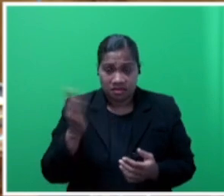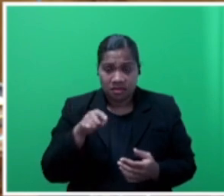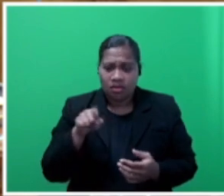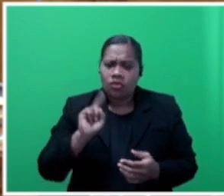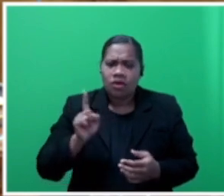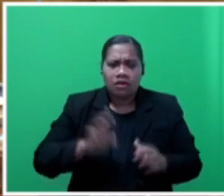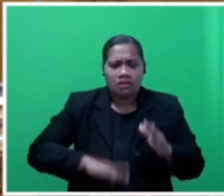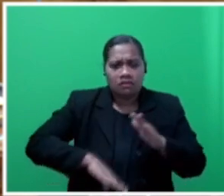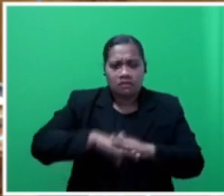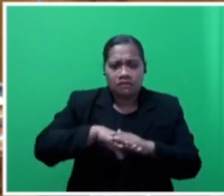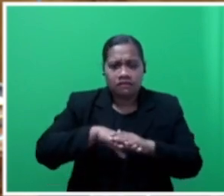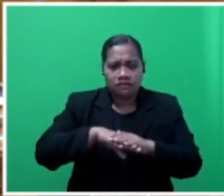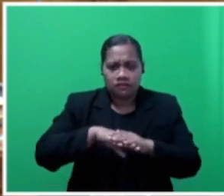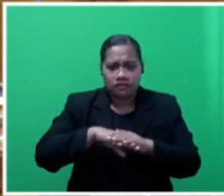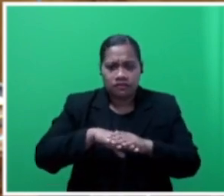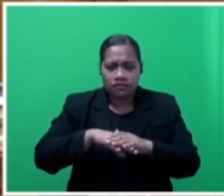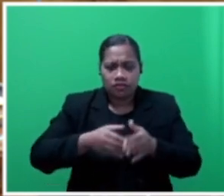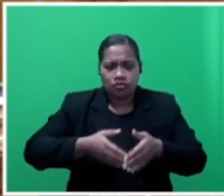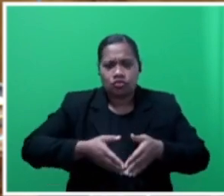recovery of tourism,